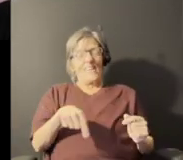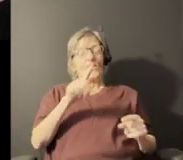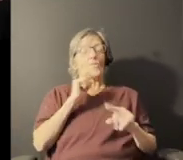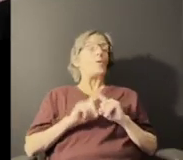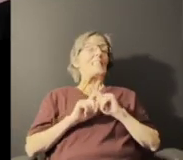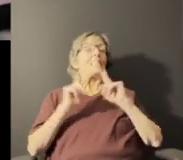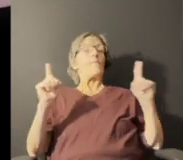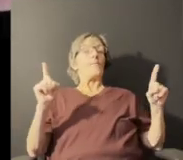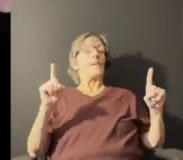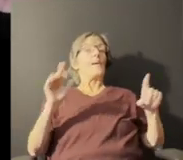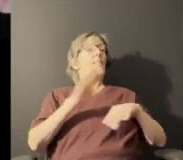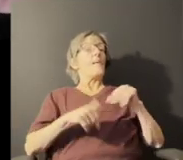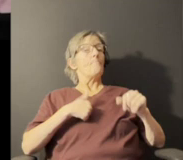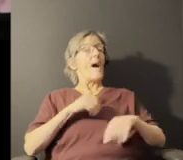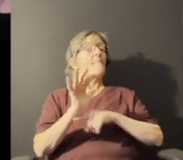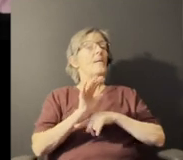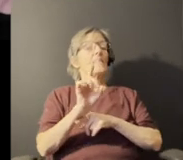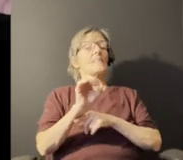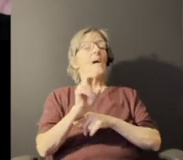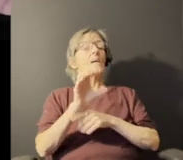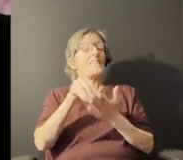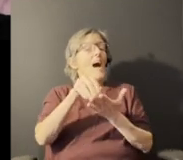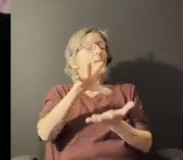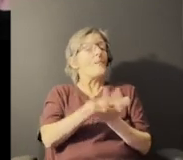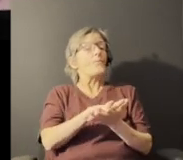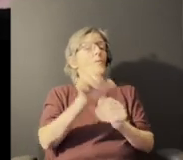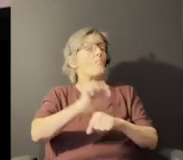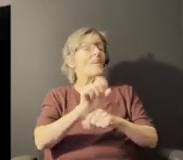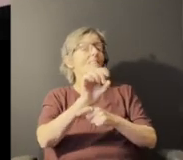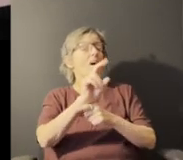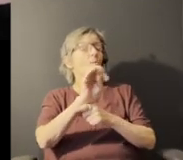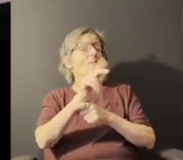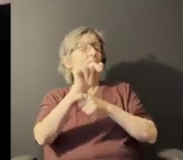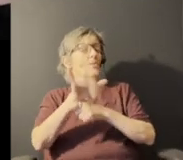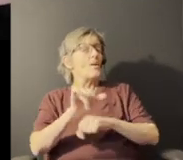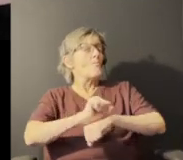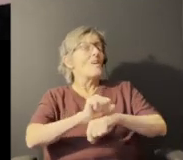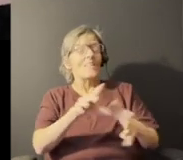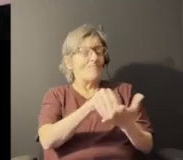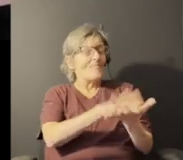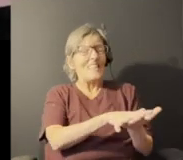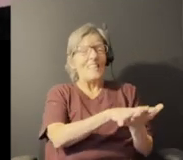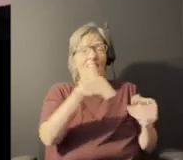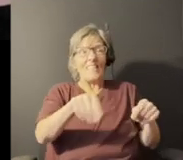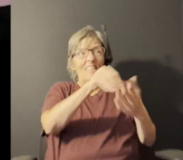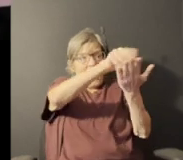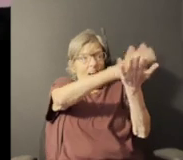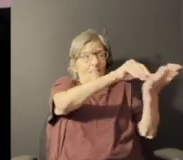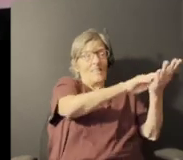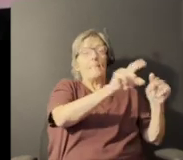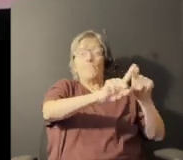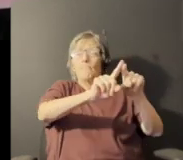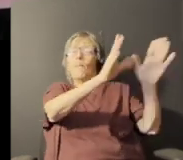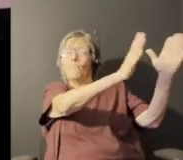This is so different from my documentary work though. Yeah. I mean, this is very documentary